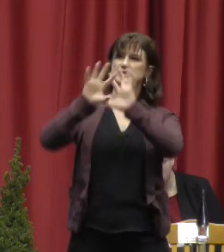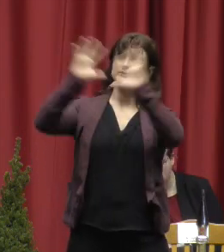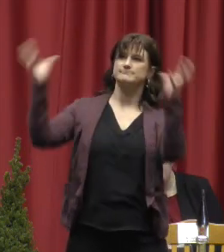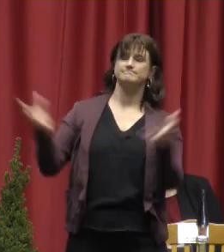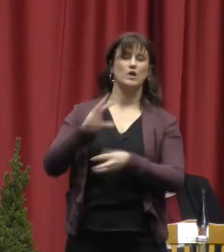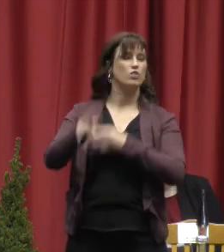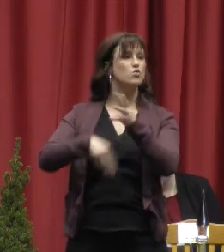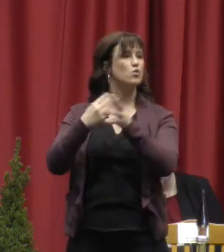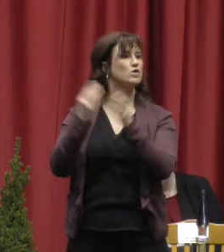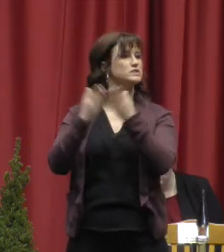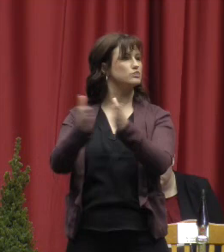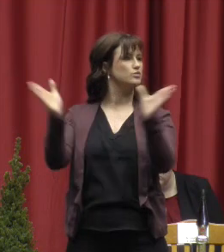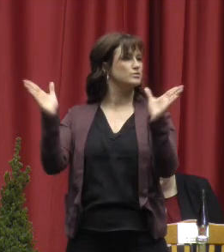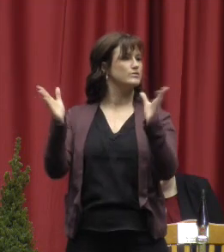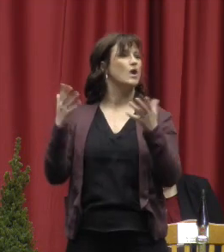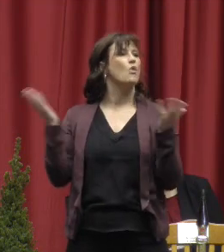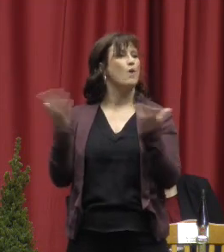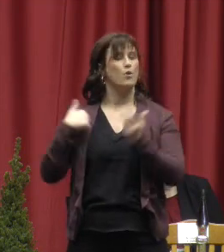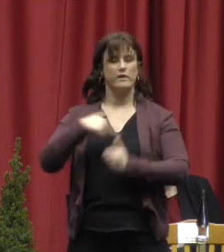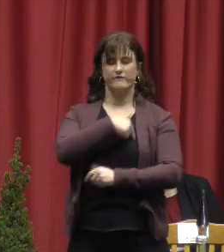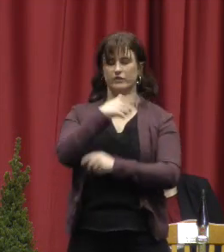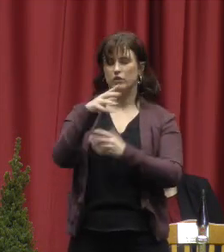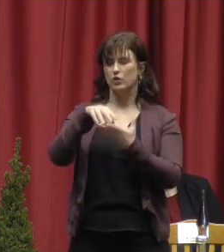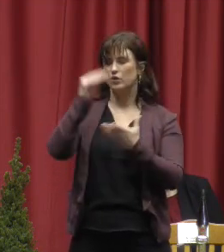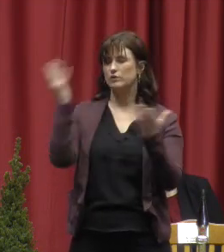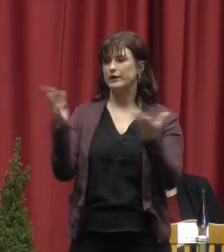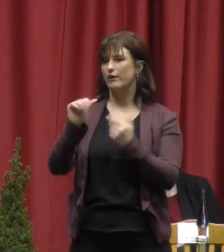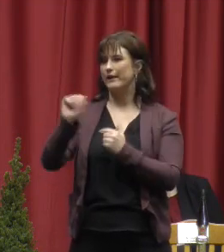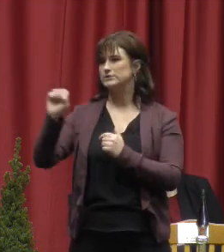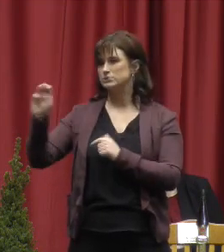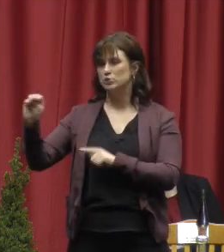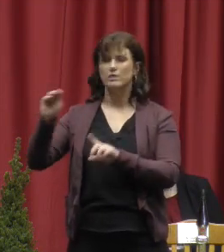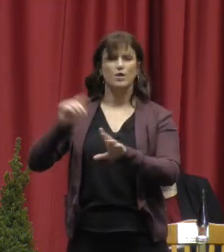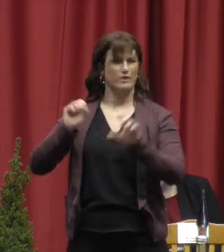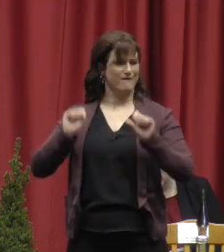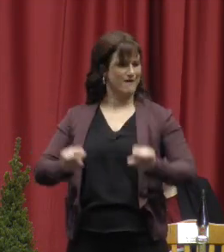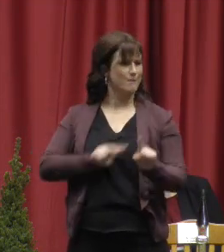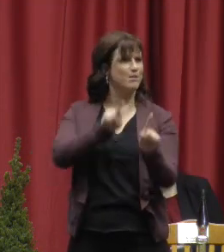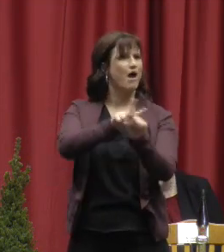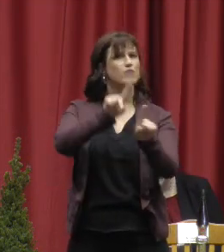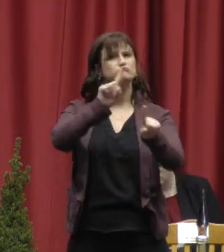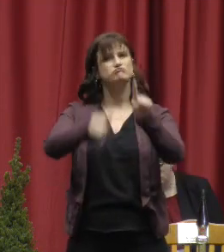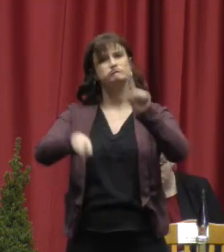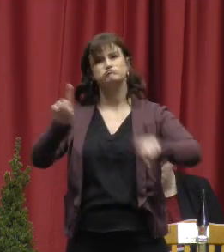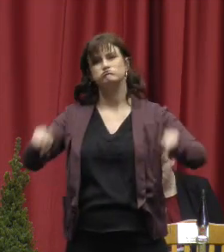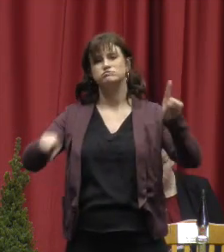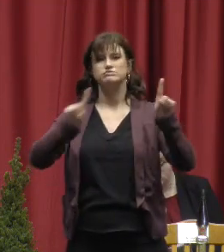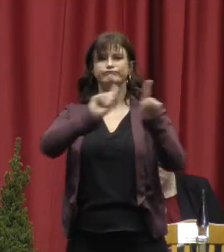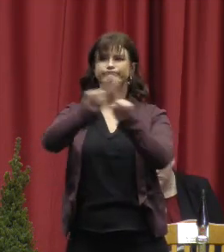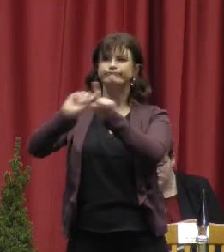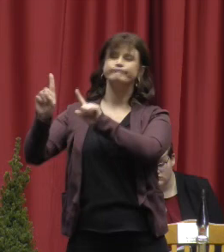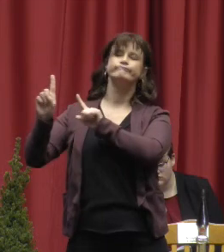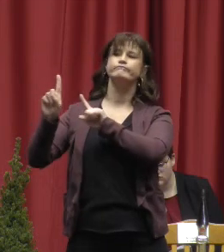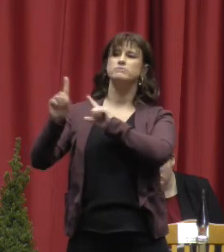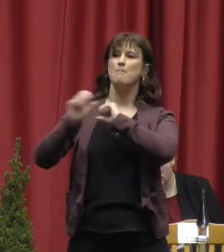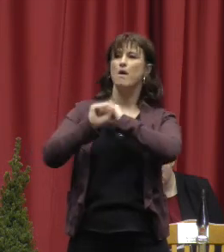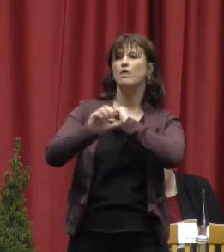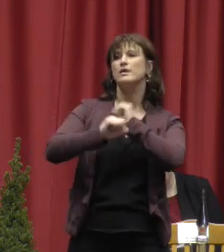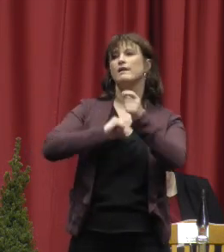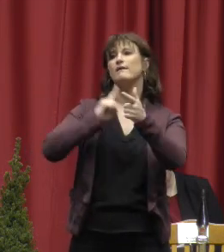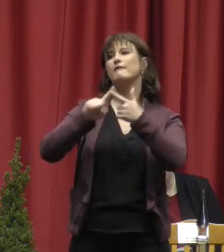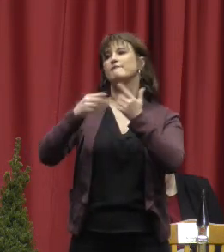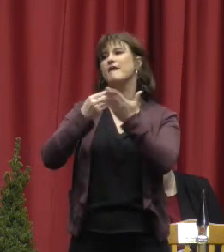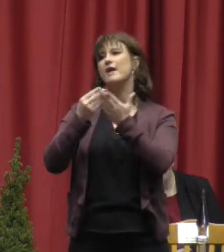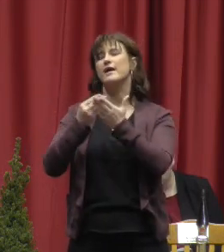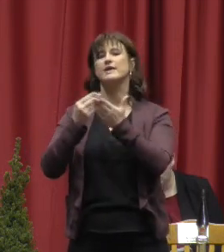With what we have learned here at Anderson, we have the ability to apply all aspects of our knowledge, from marketing, finance, entrepreneurship, and more. We